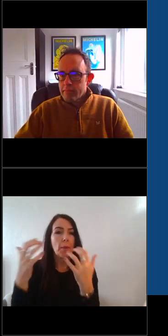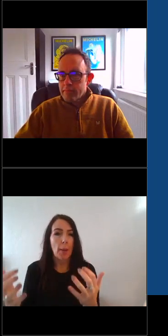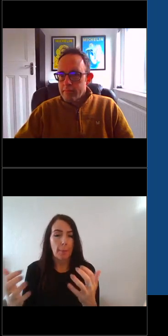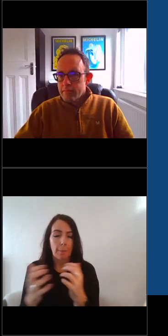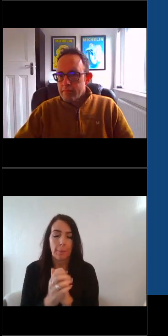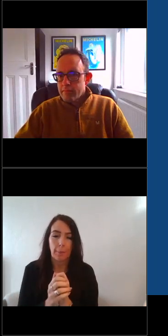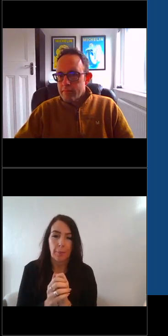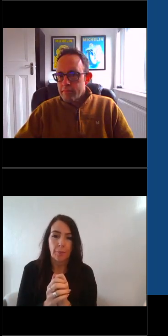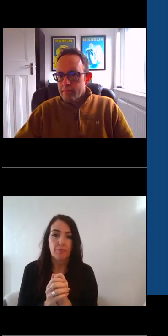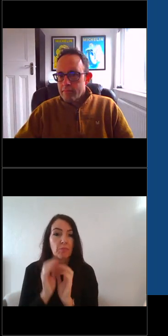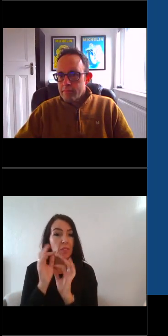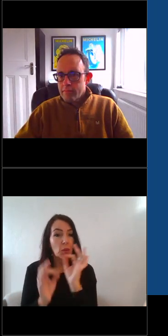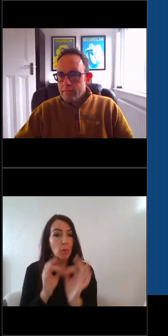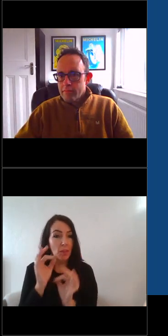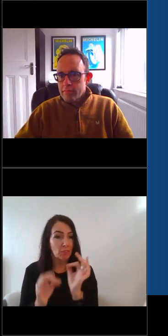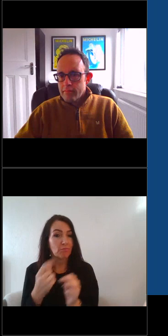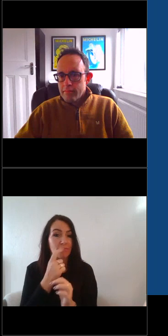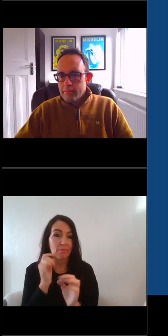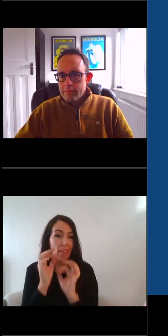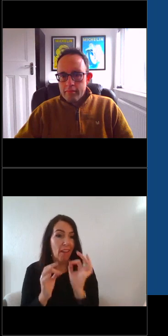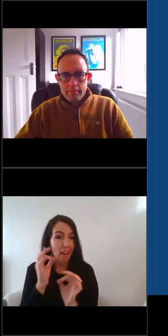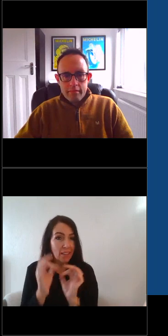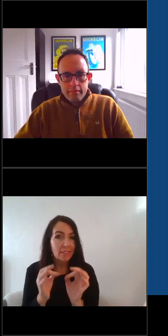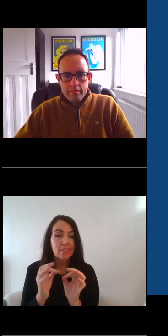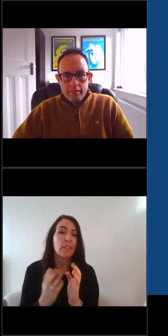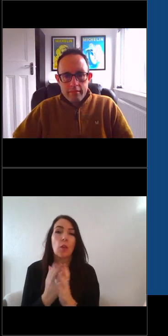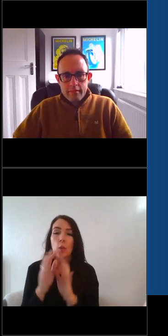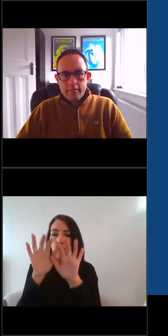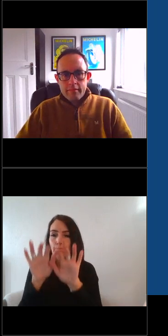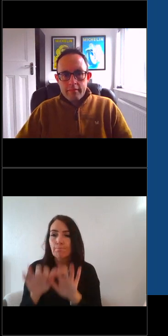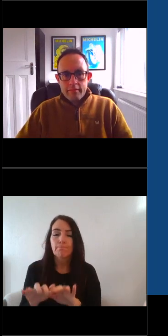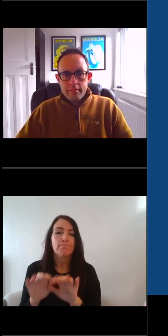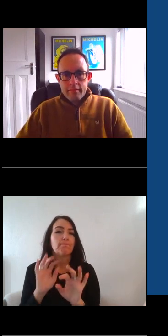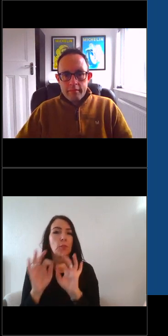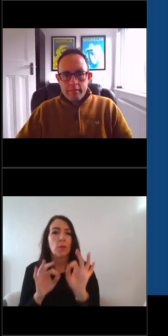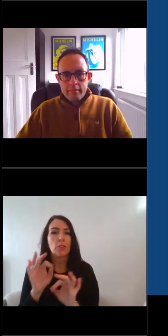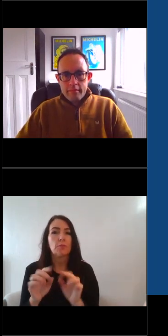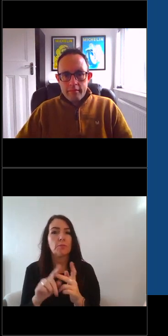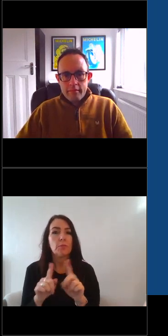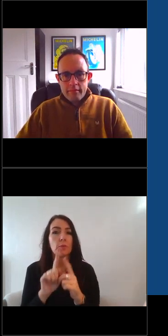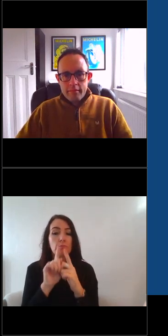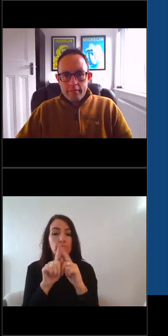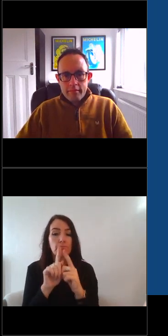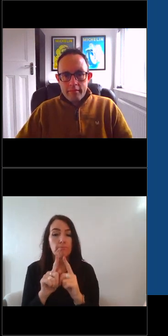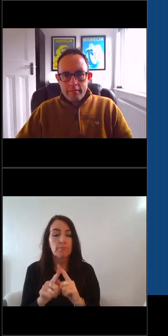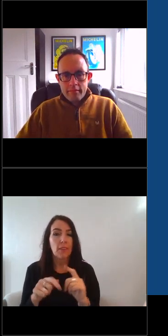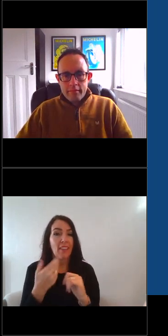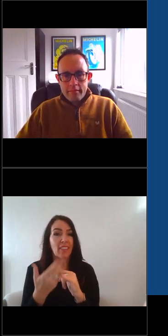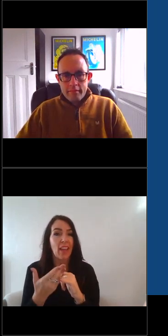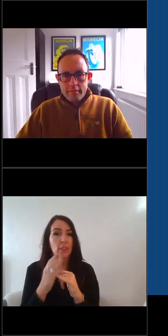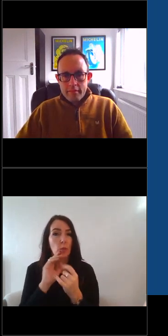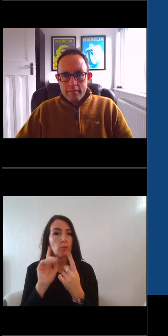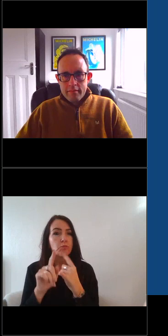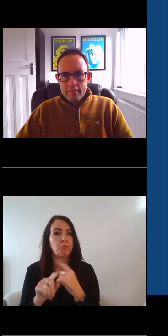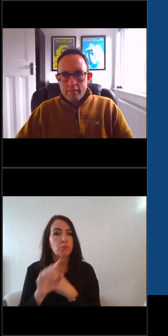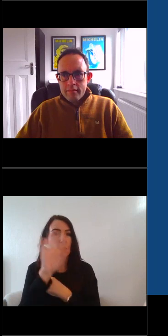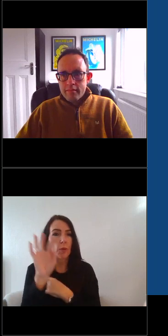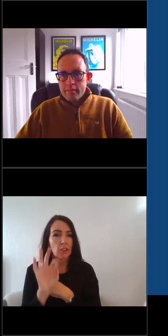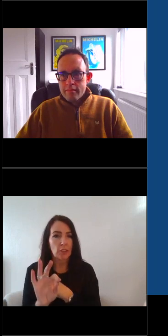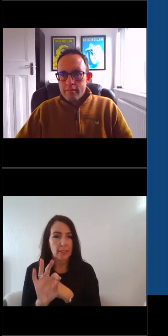ask questions throughout the webinar by using the questions box, and we'll be answering these at the end of the webinar in the